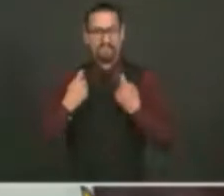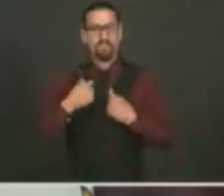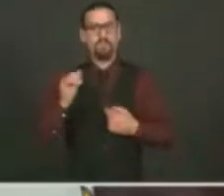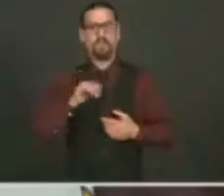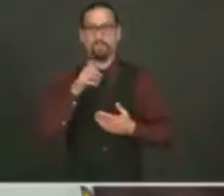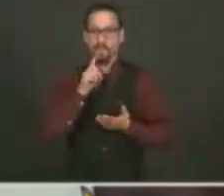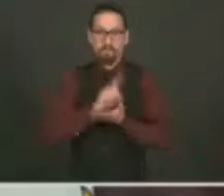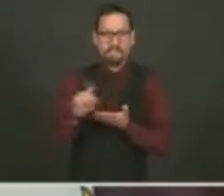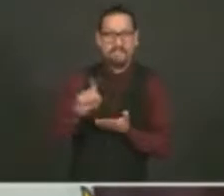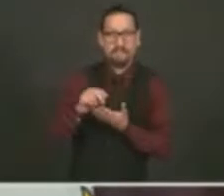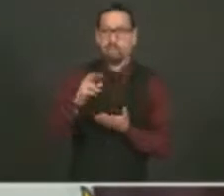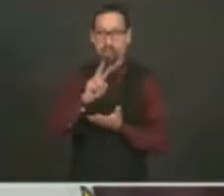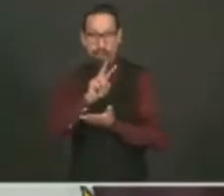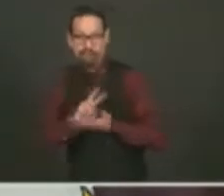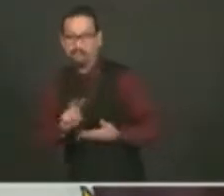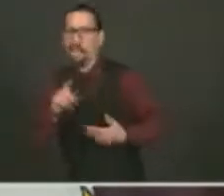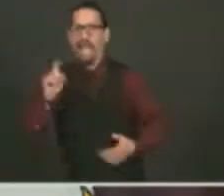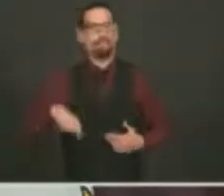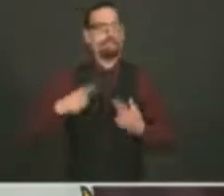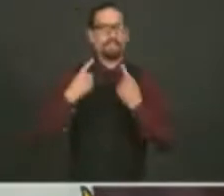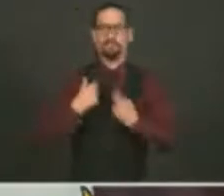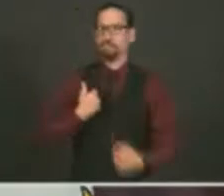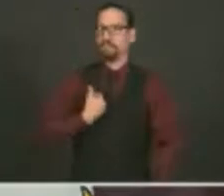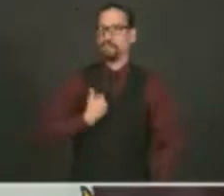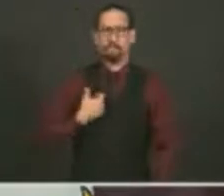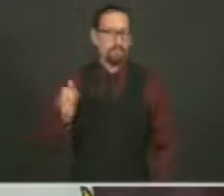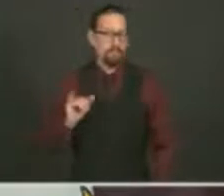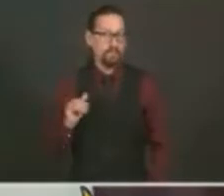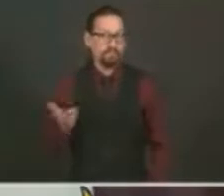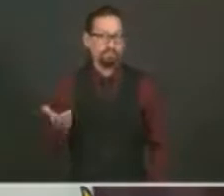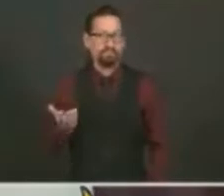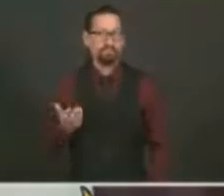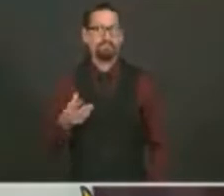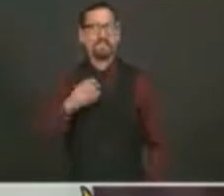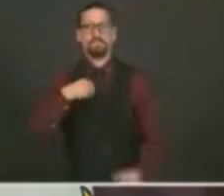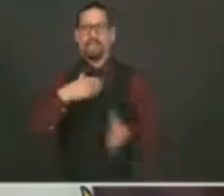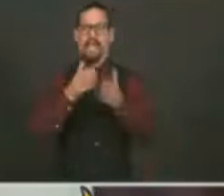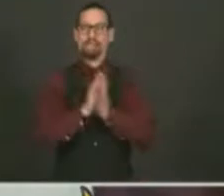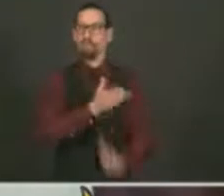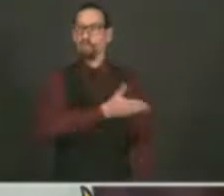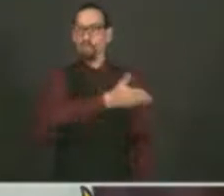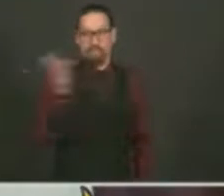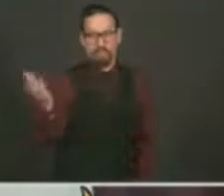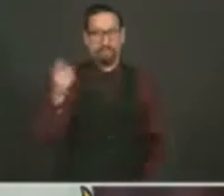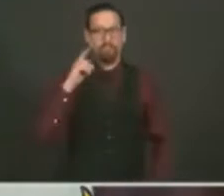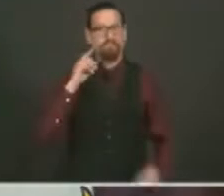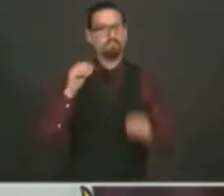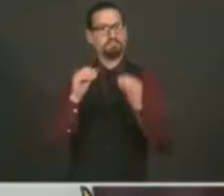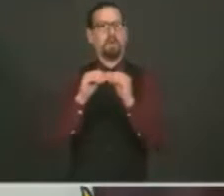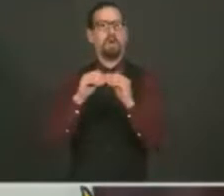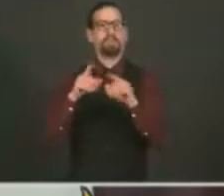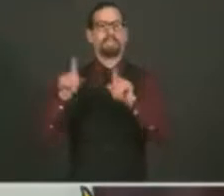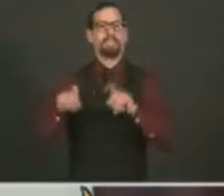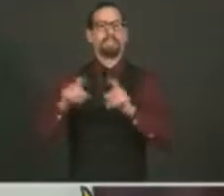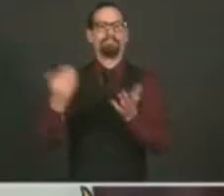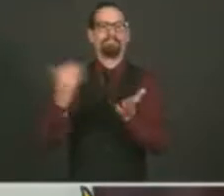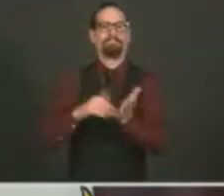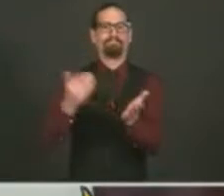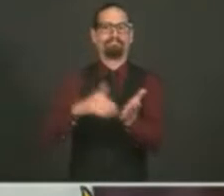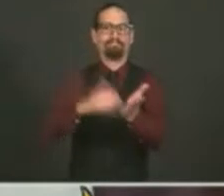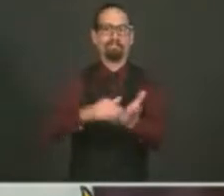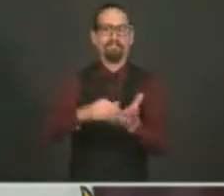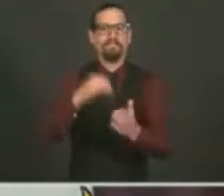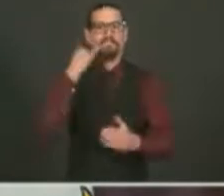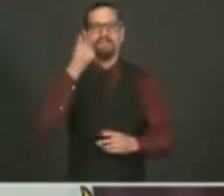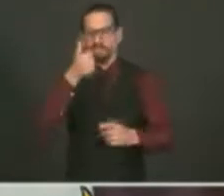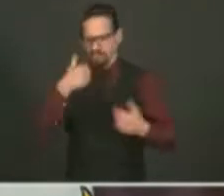And I would ask you to think about increasing your own testing if you're asymptomatic. So I want to remind